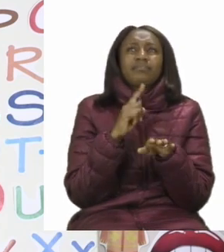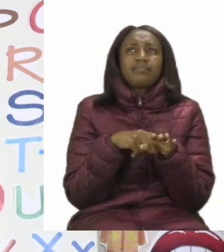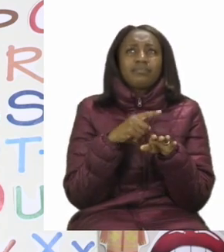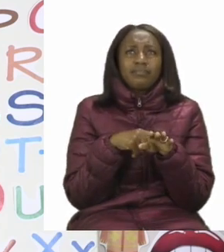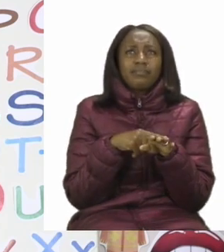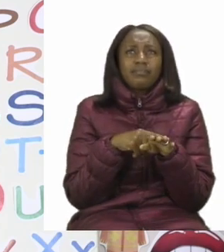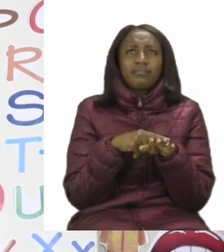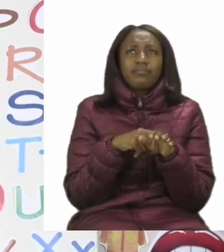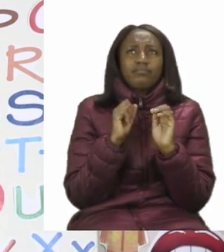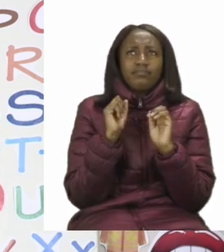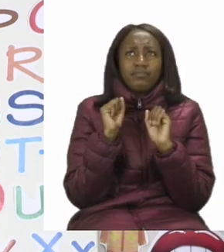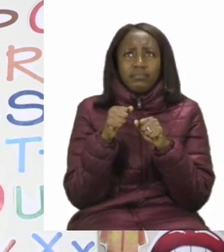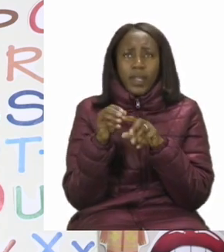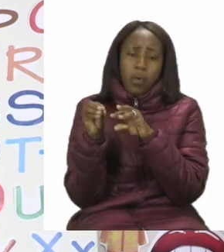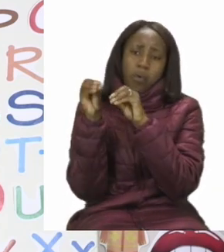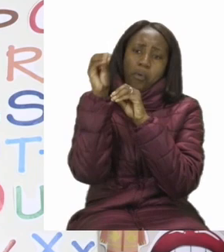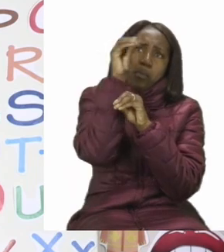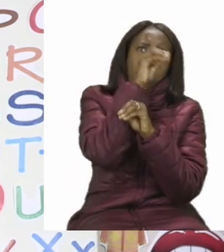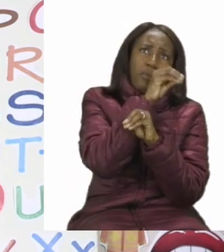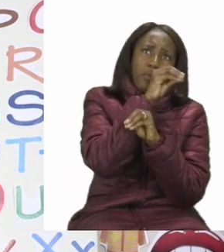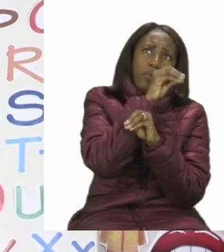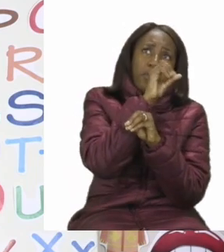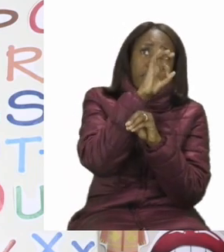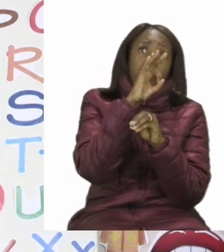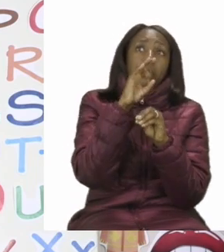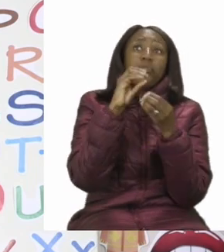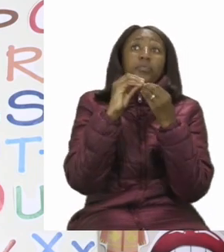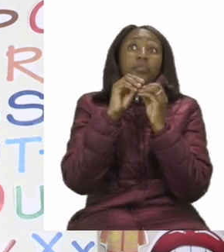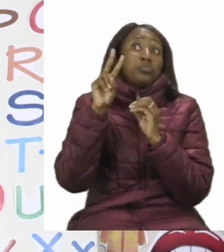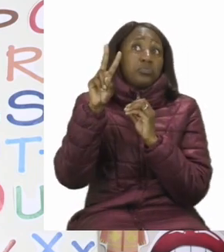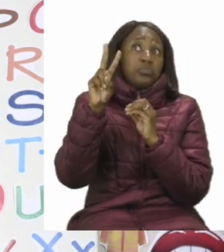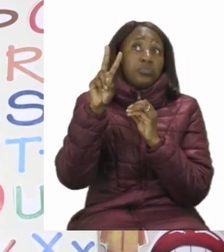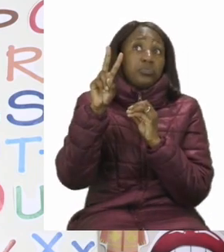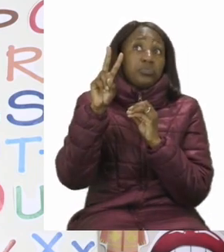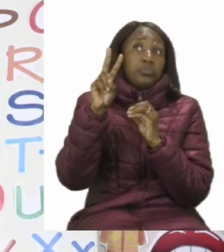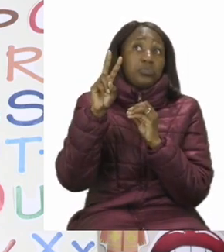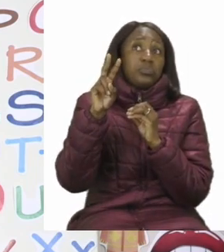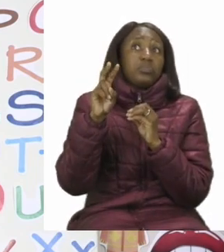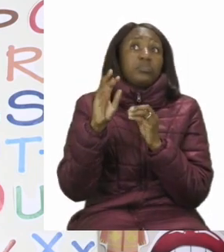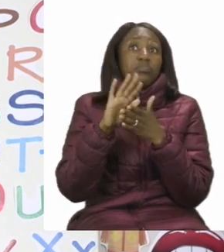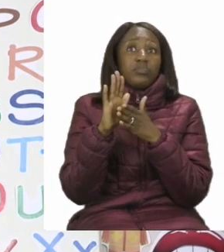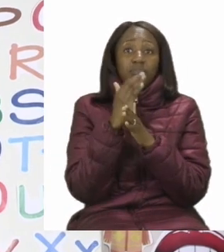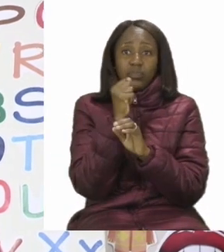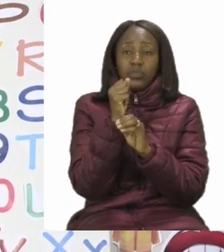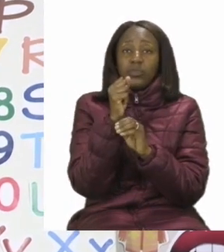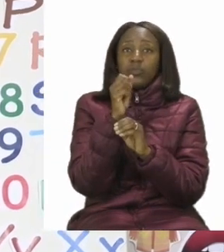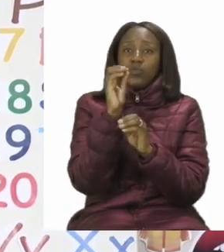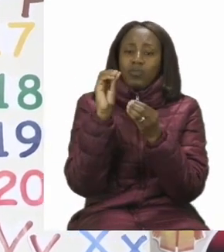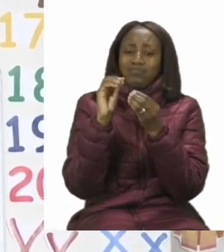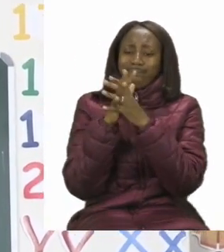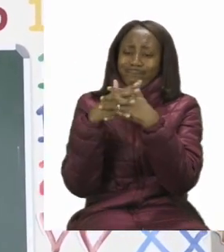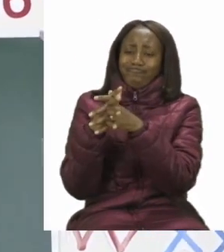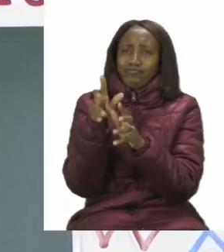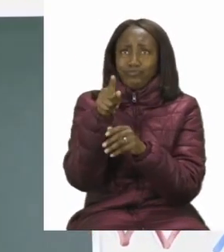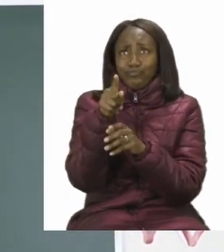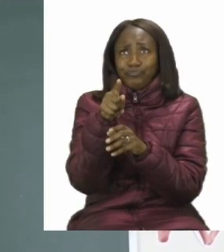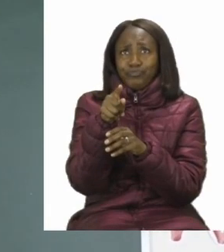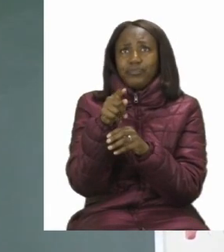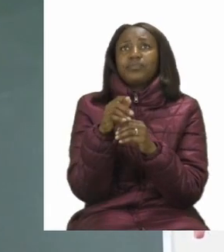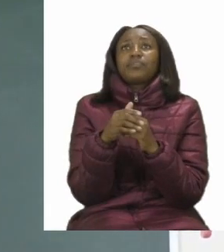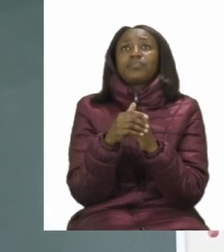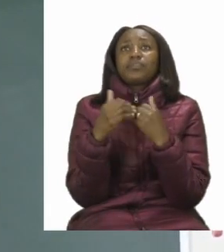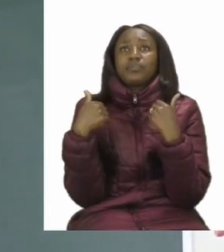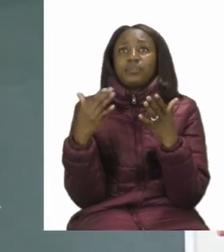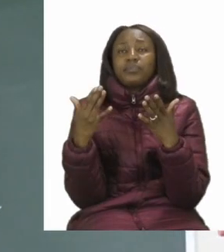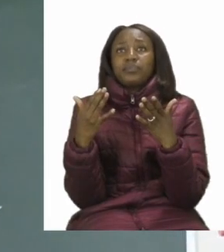ask them to carry it on because 2 digits cannot fit for where there's a place for 1 digit. So let's